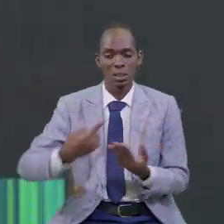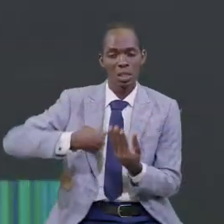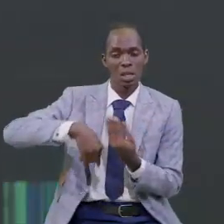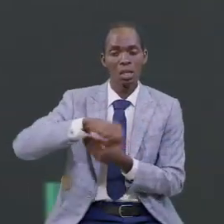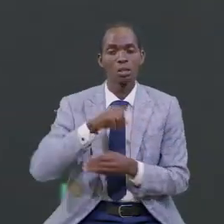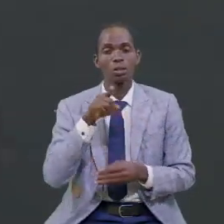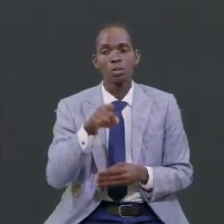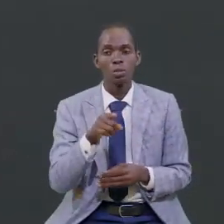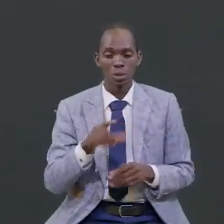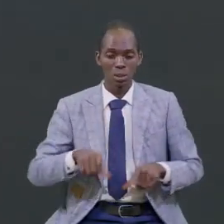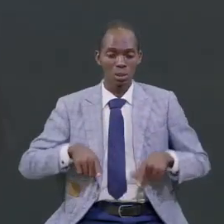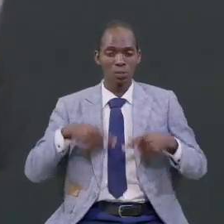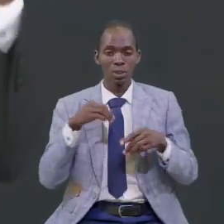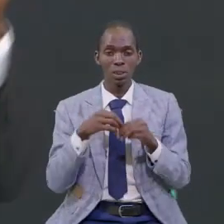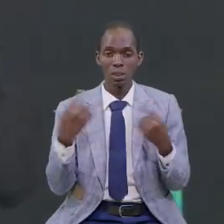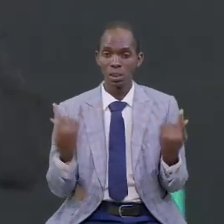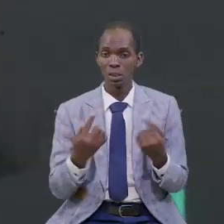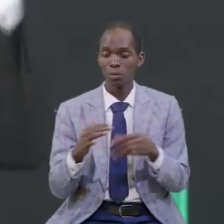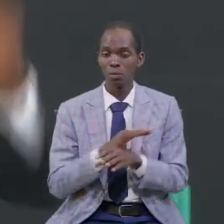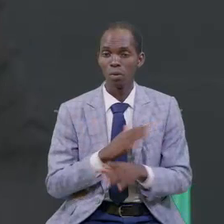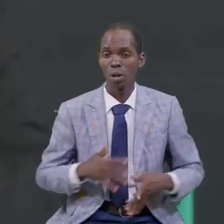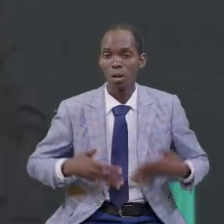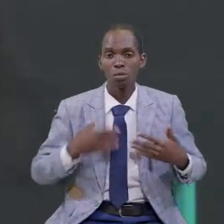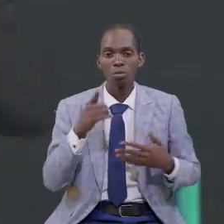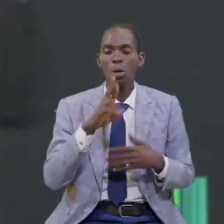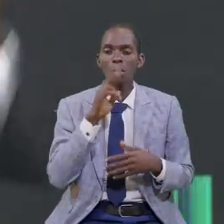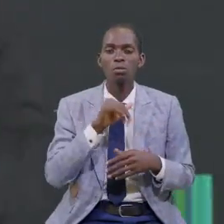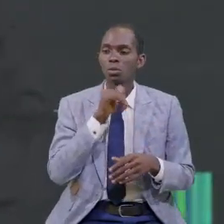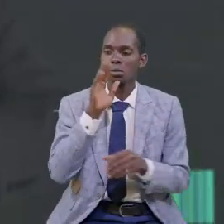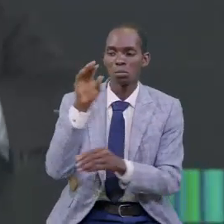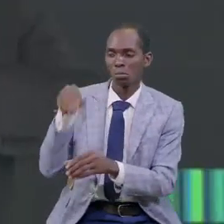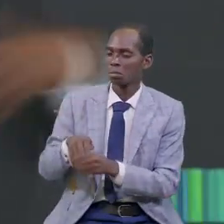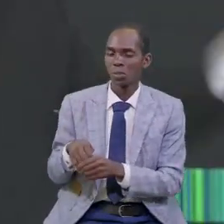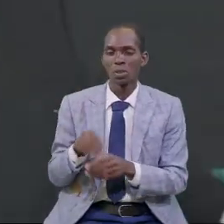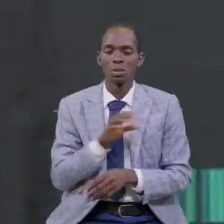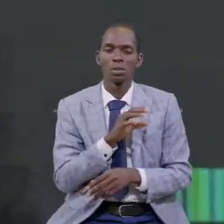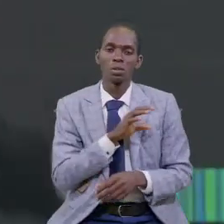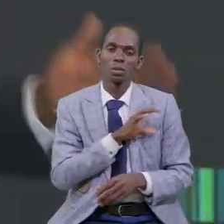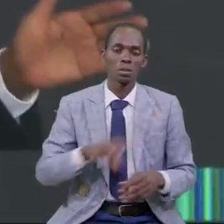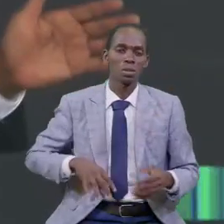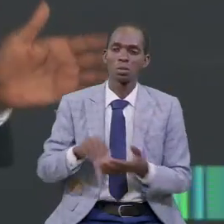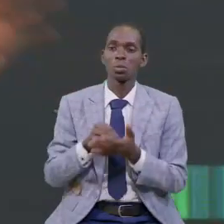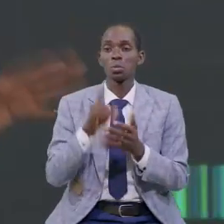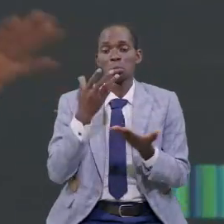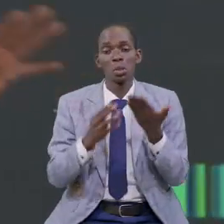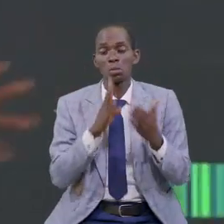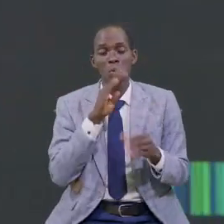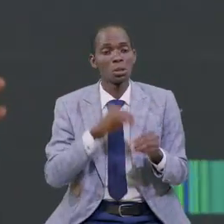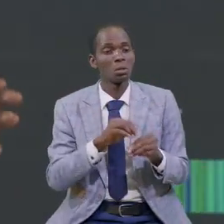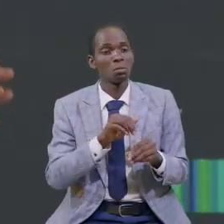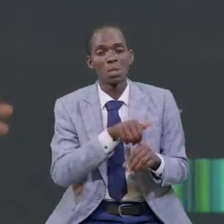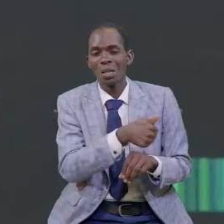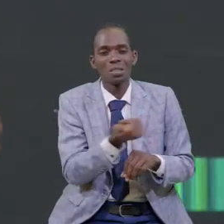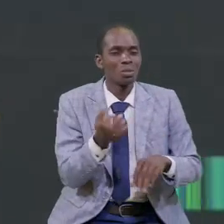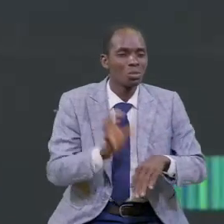one of his people. You can belong to any church, any denomination, any assembly. That doesn't